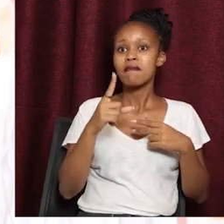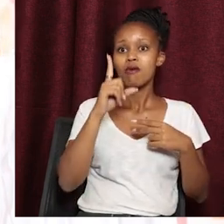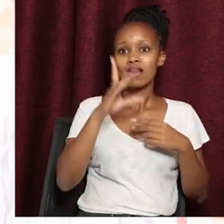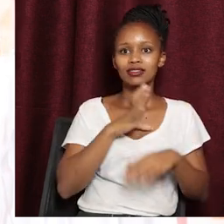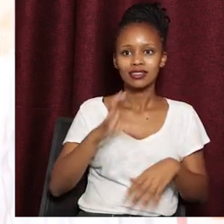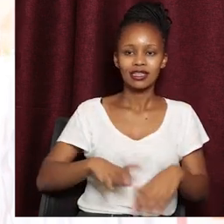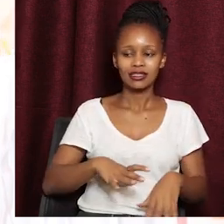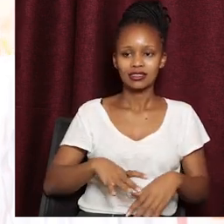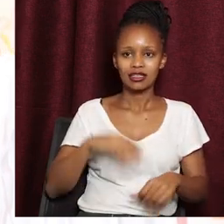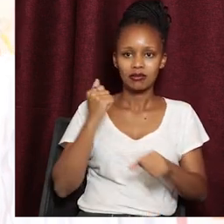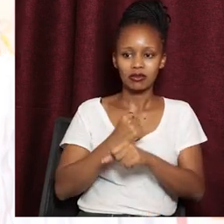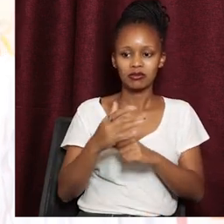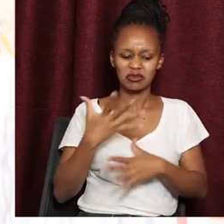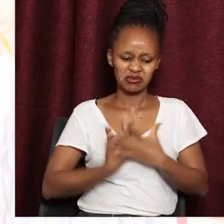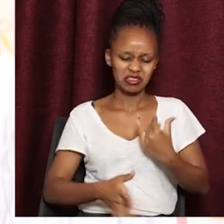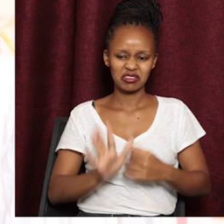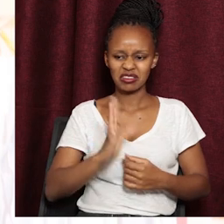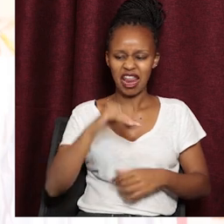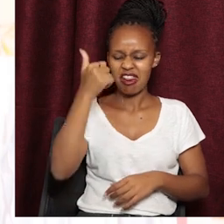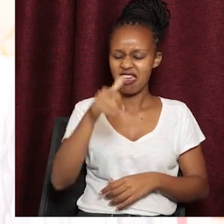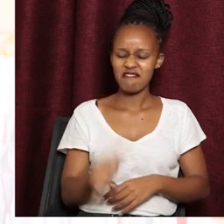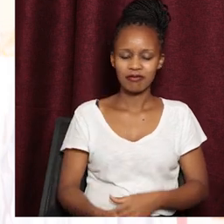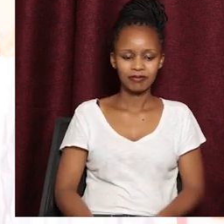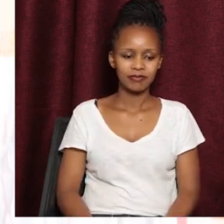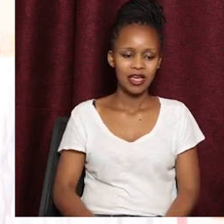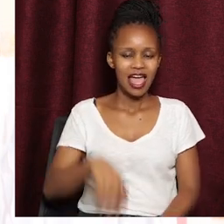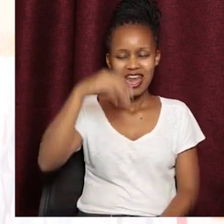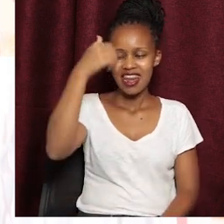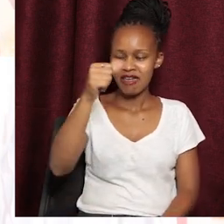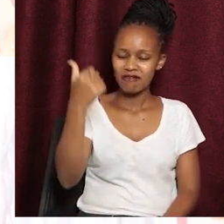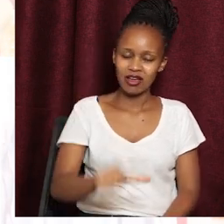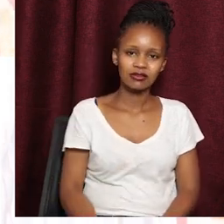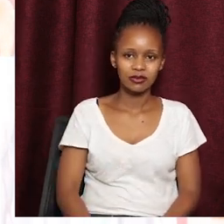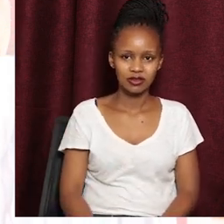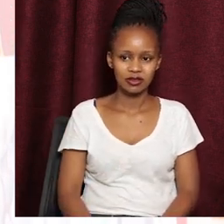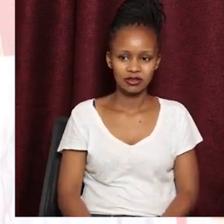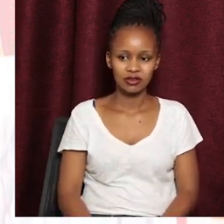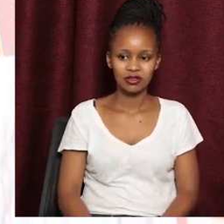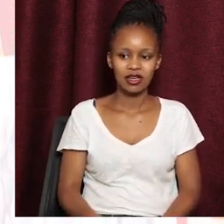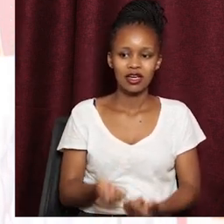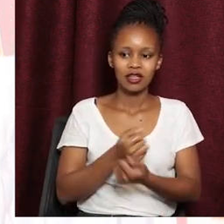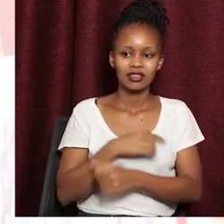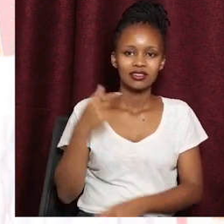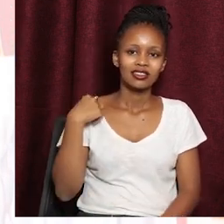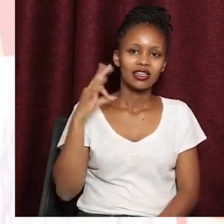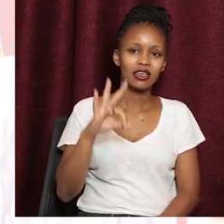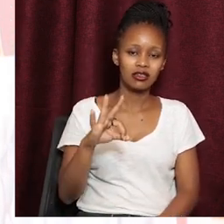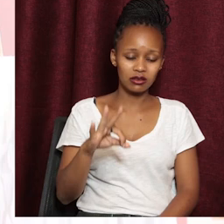Christ. You'll never be disappointed. Never, ever. Never, ever. I'm loving this. Number